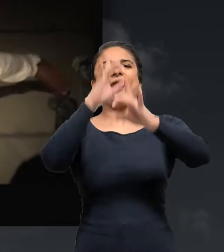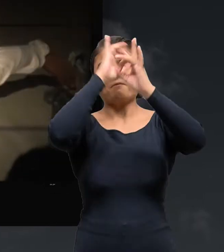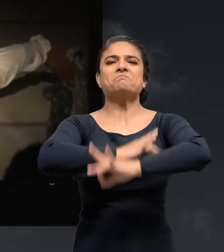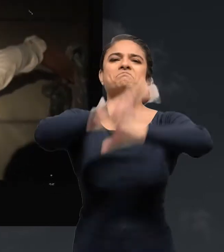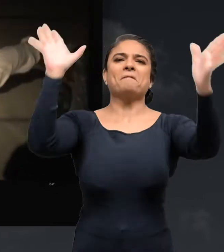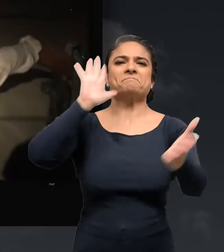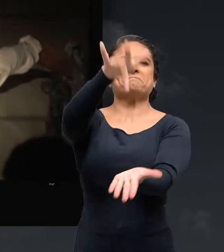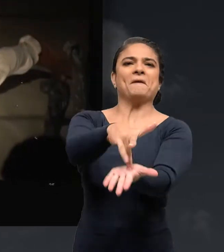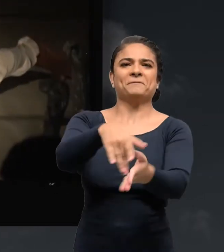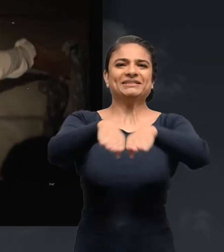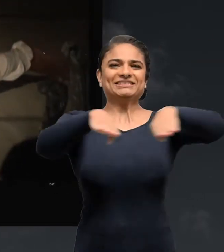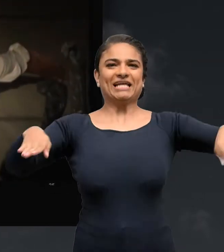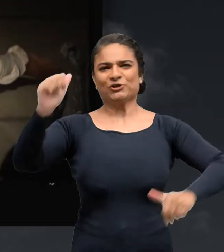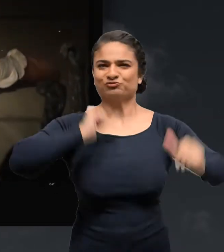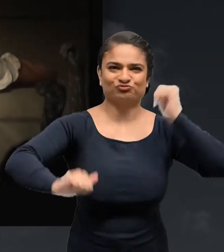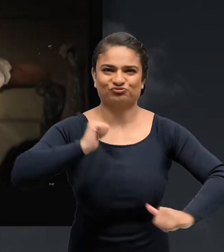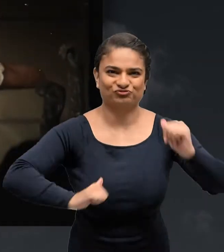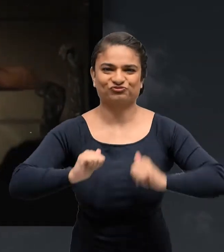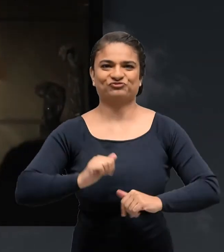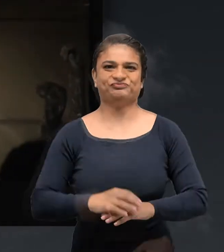on center stage.